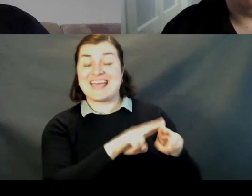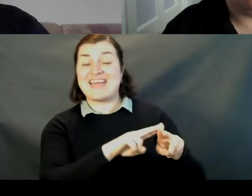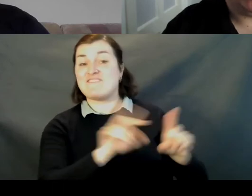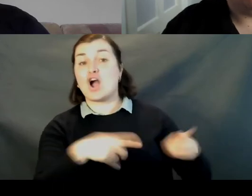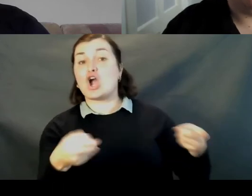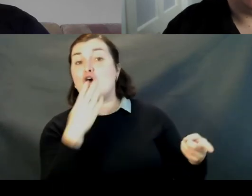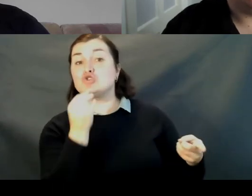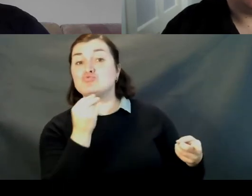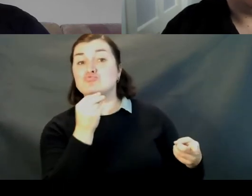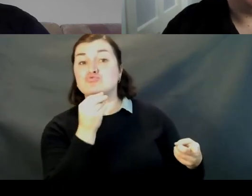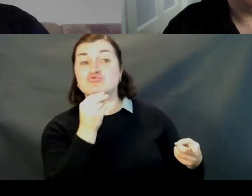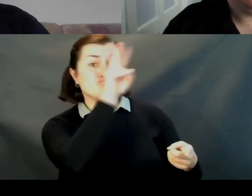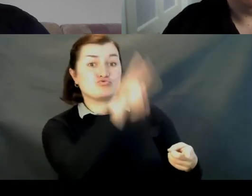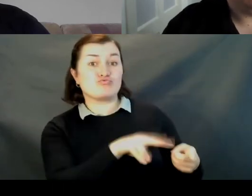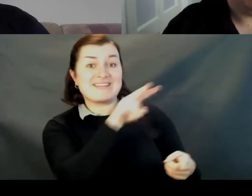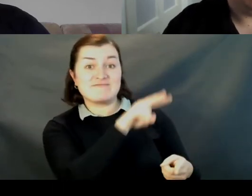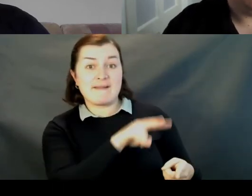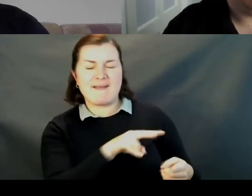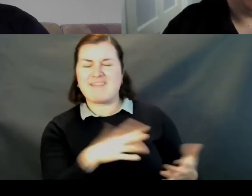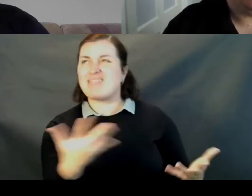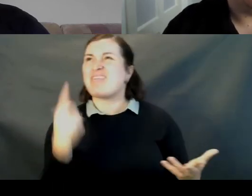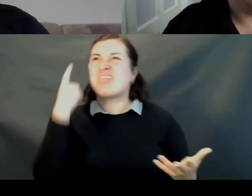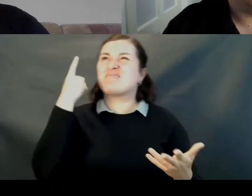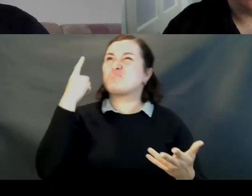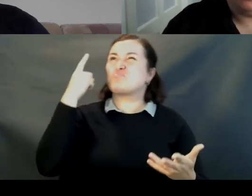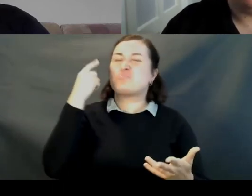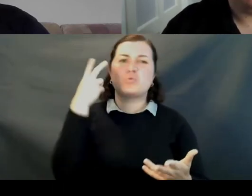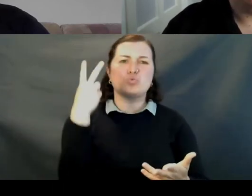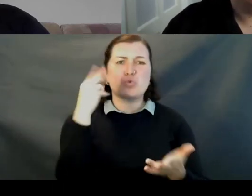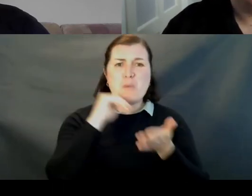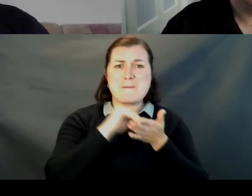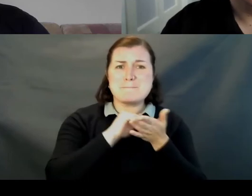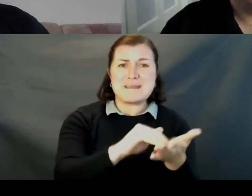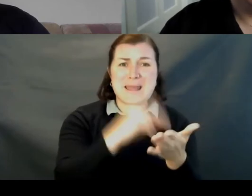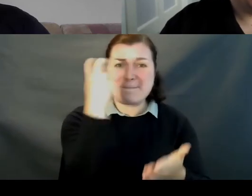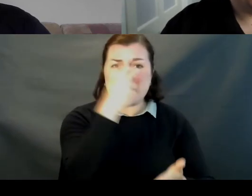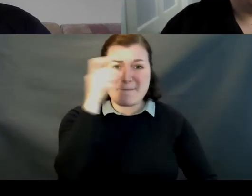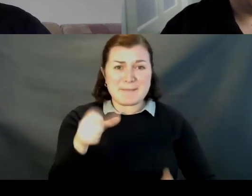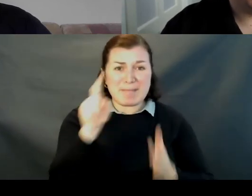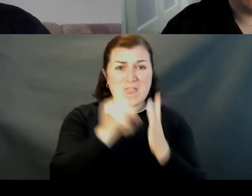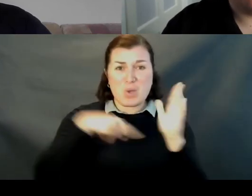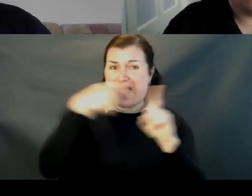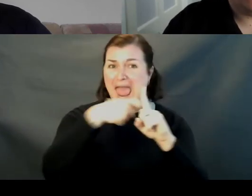there's say 2 million visually impaired and blind people in the UK, that's a lot of people.